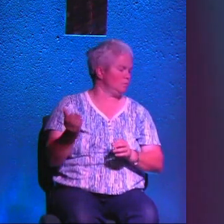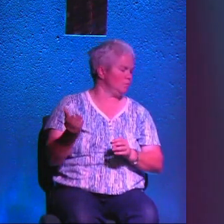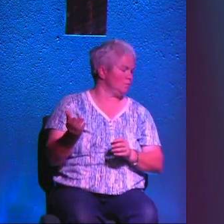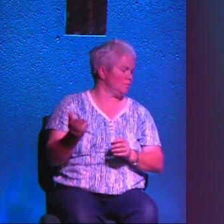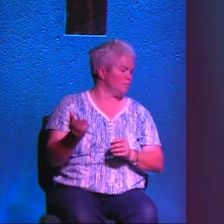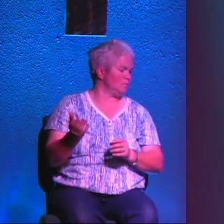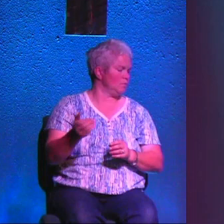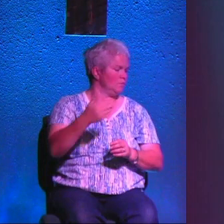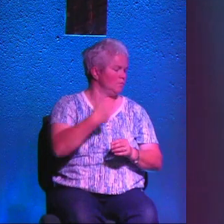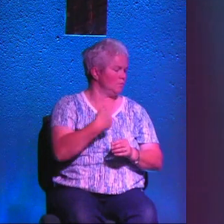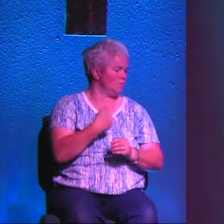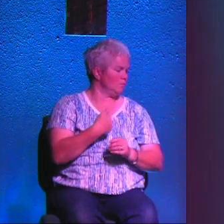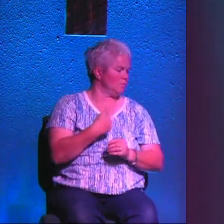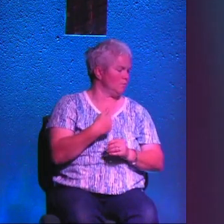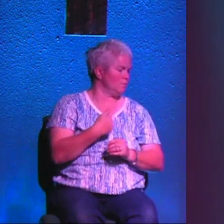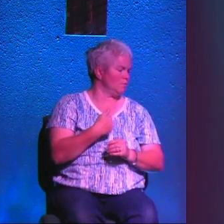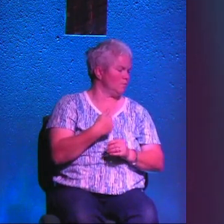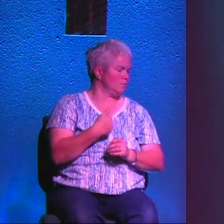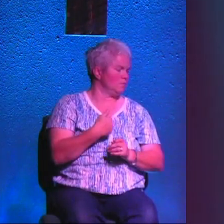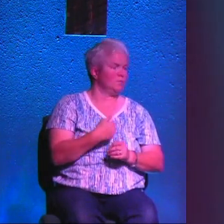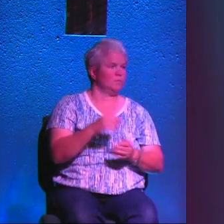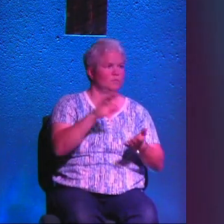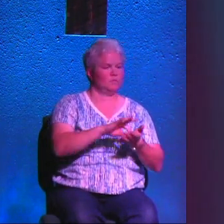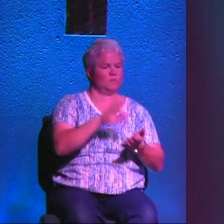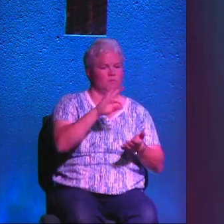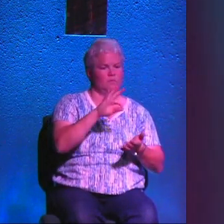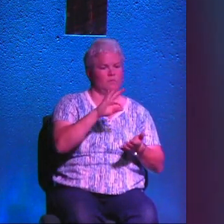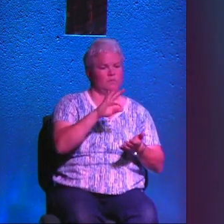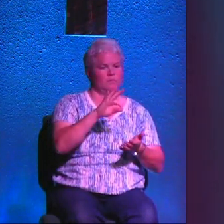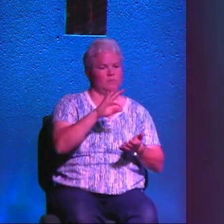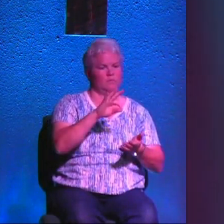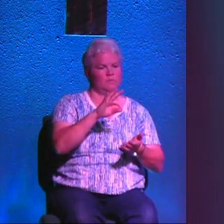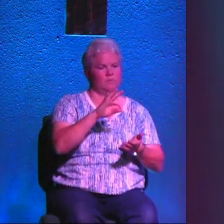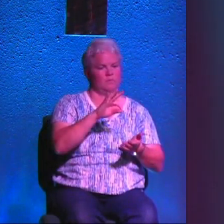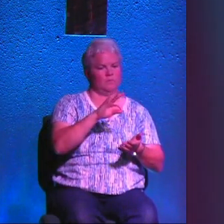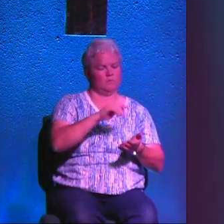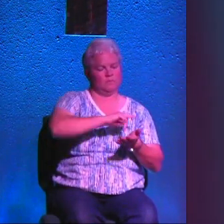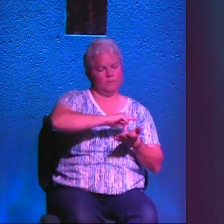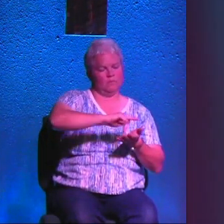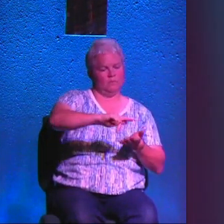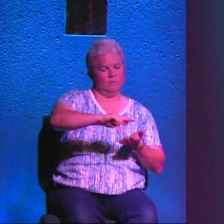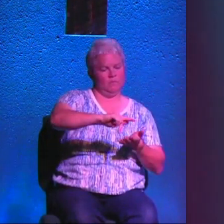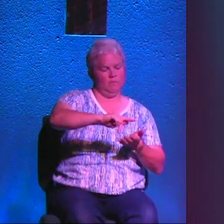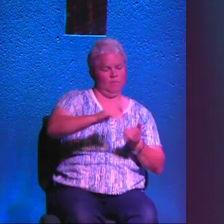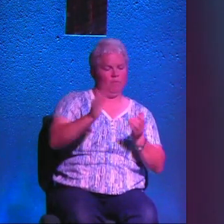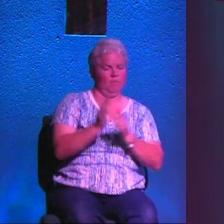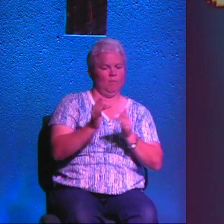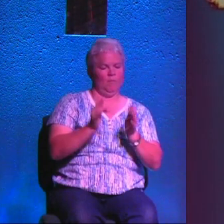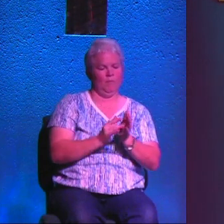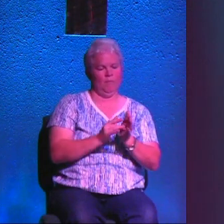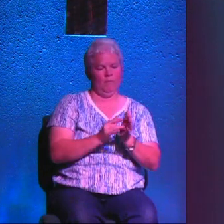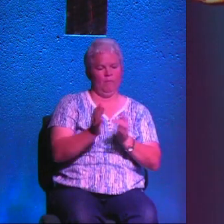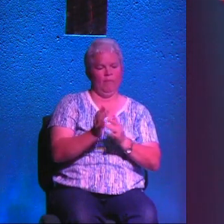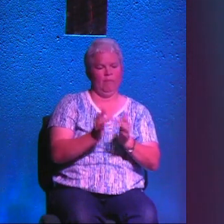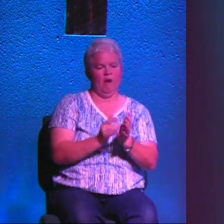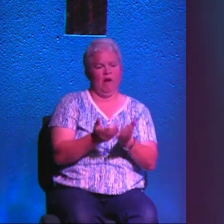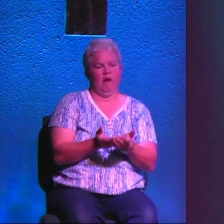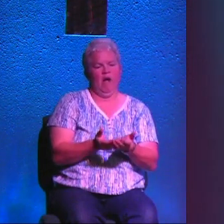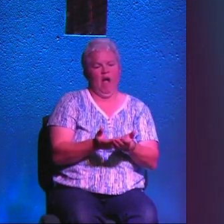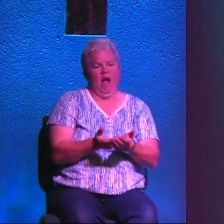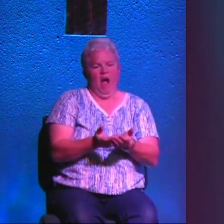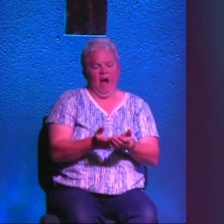of ourselves to find the purity of Jesus and His gospel